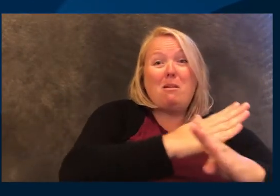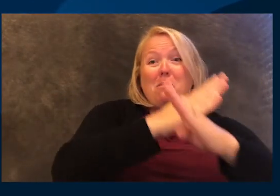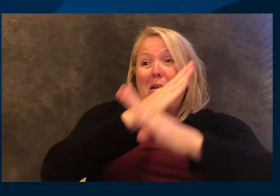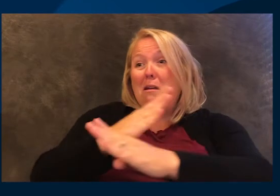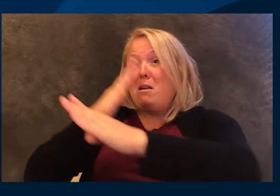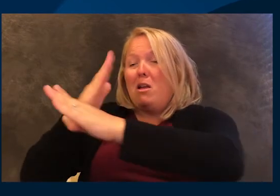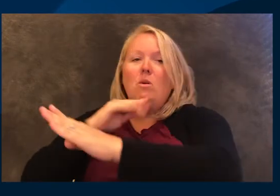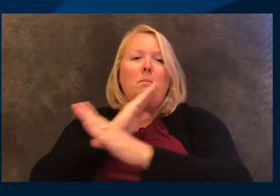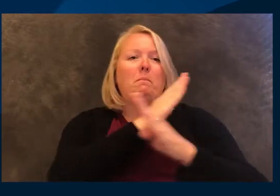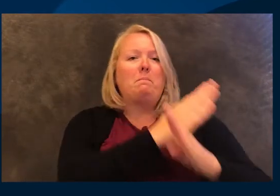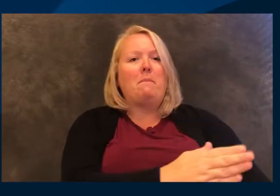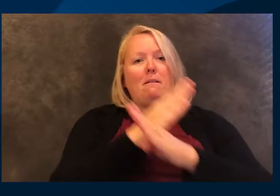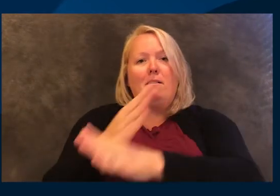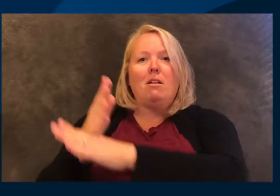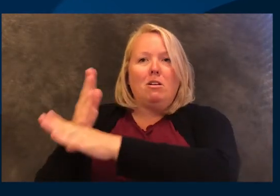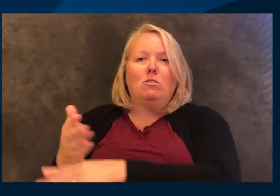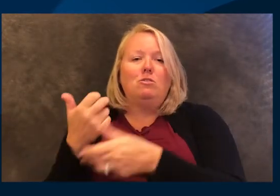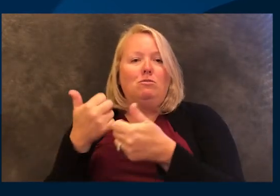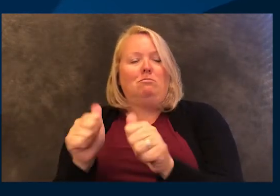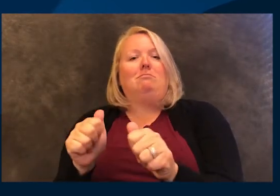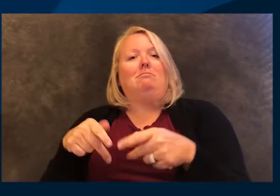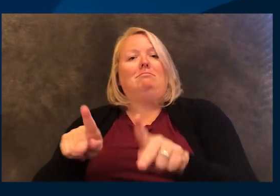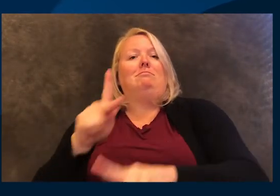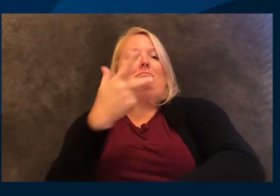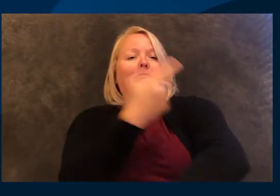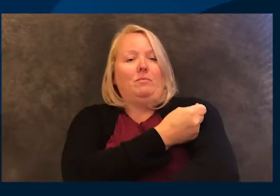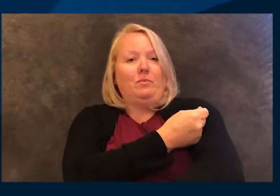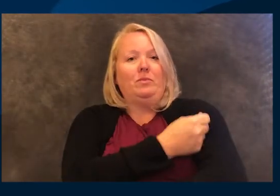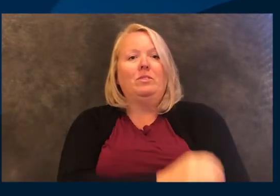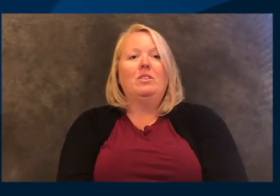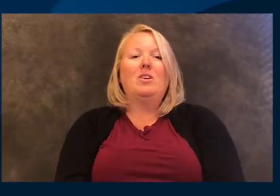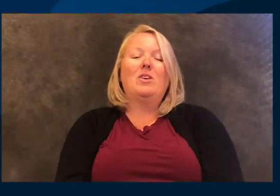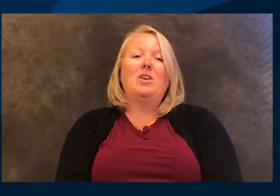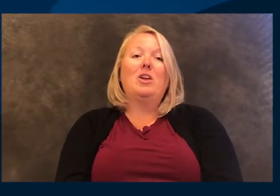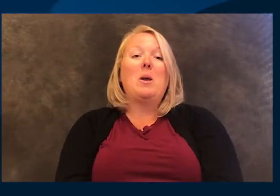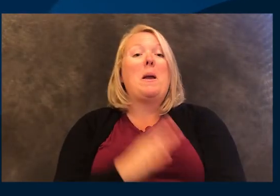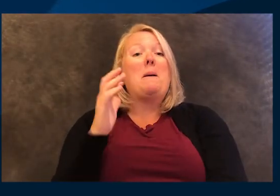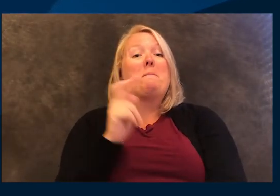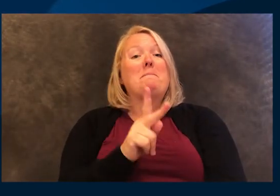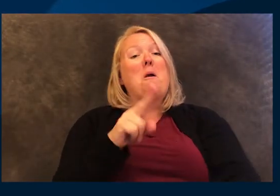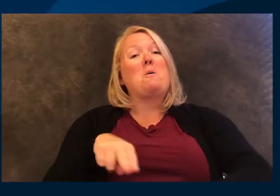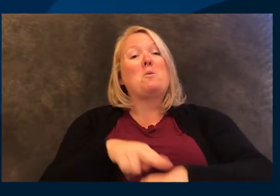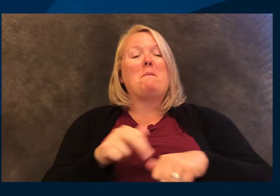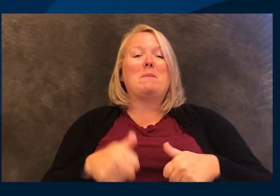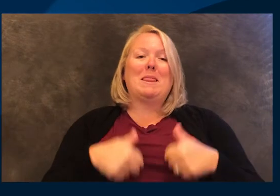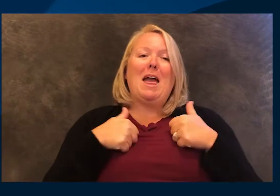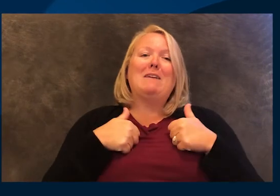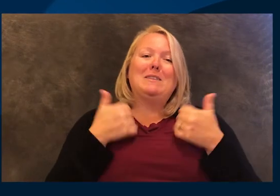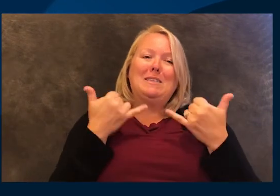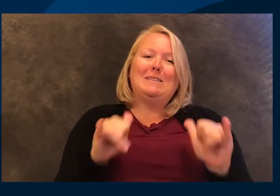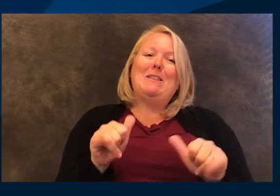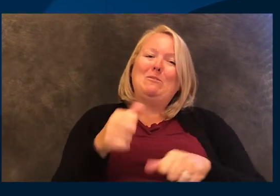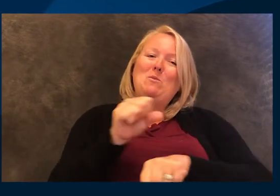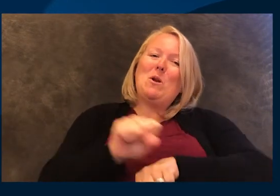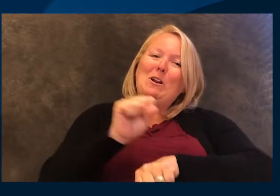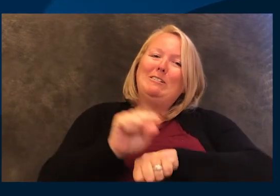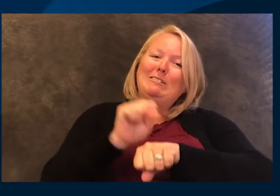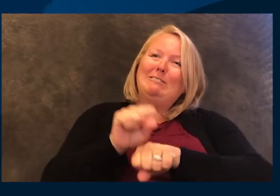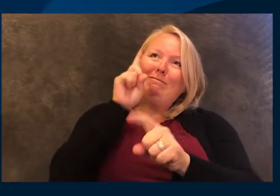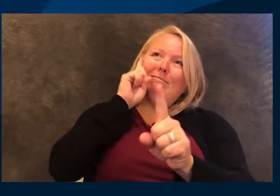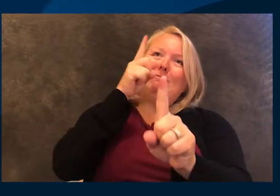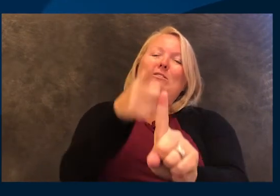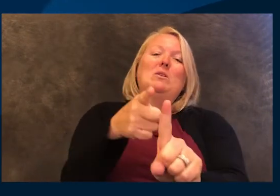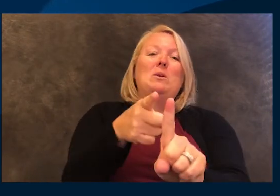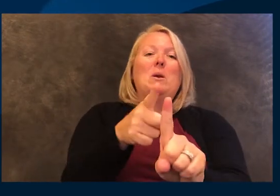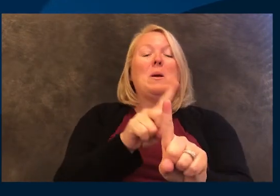access to this protection. We have a ways to go to get back to normal life, but I can tell you that it's also been very rewarding to see